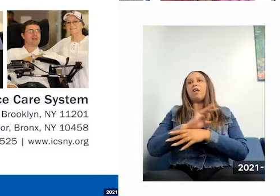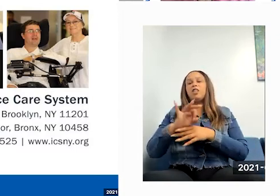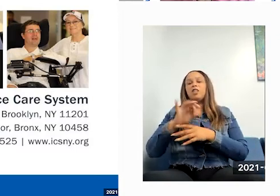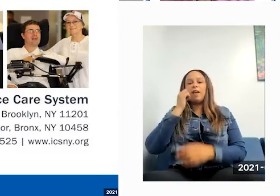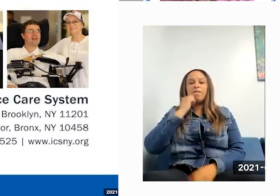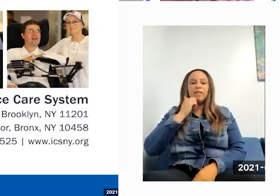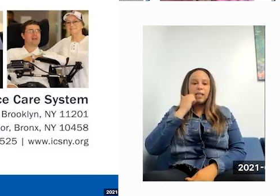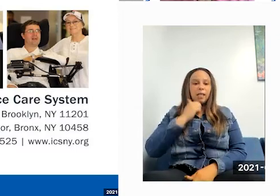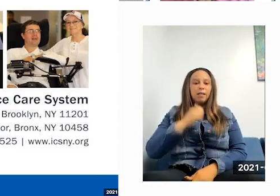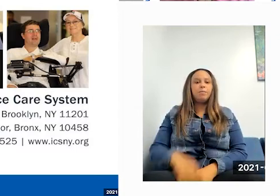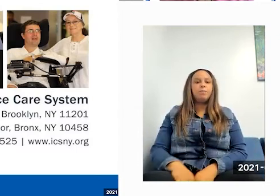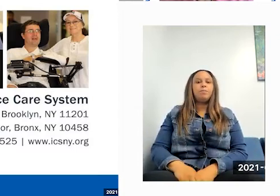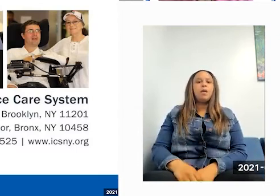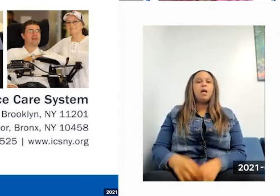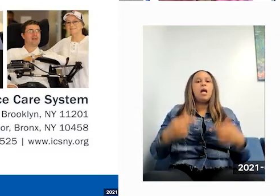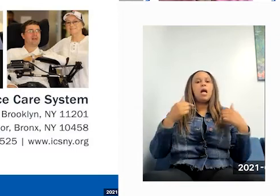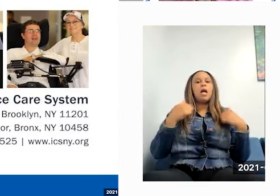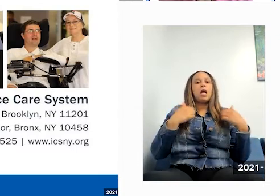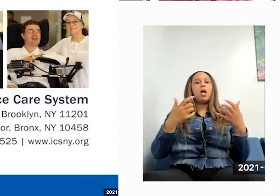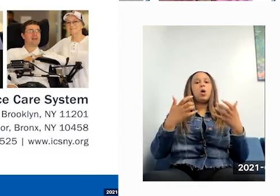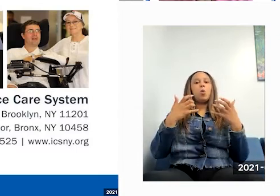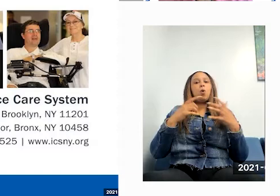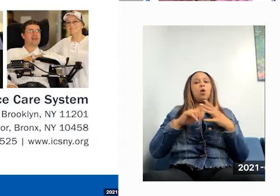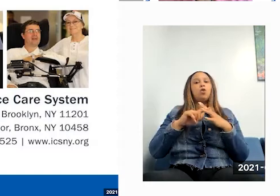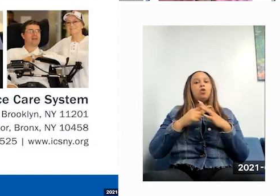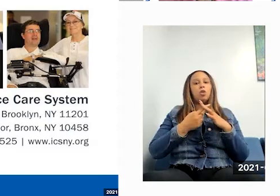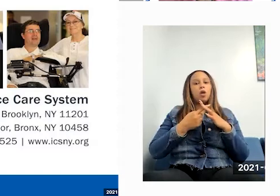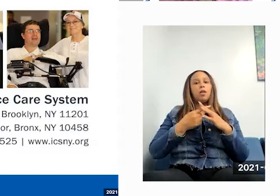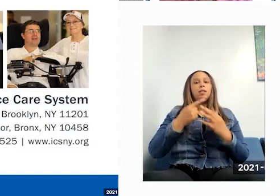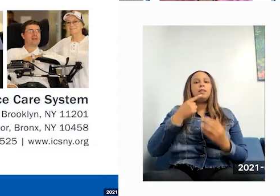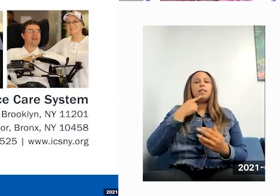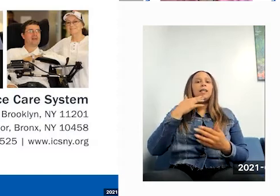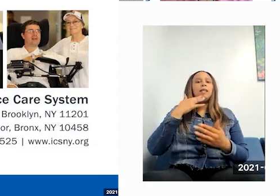So I want to start with a thank you.